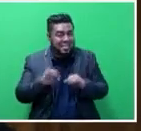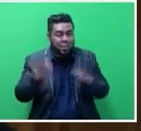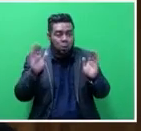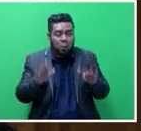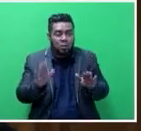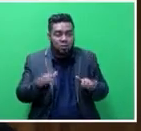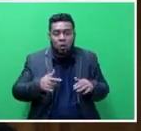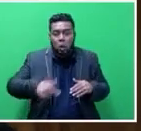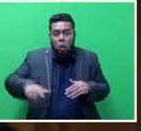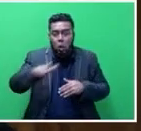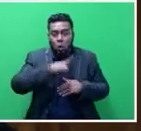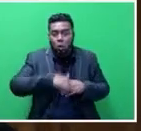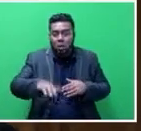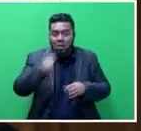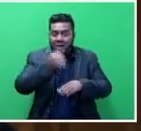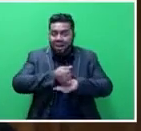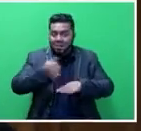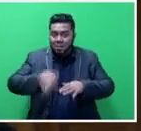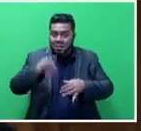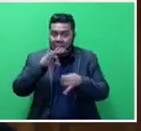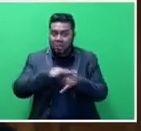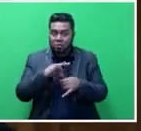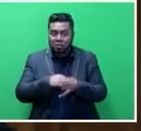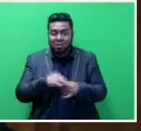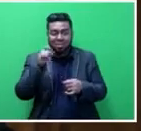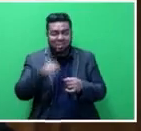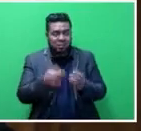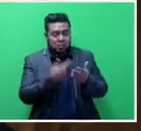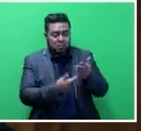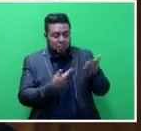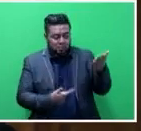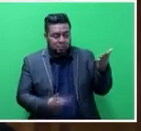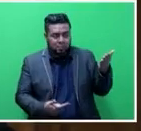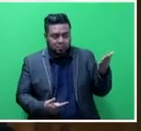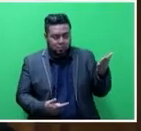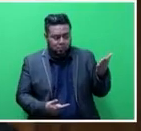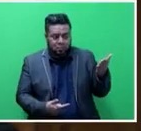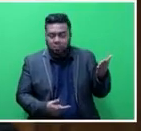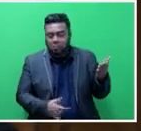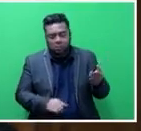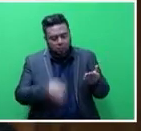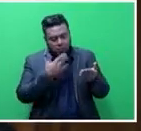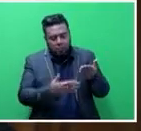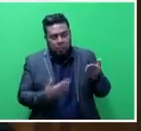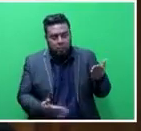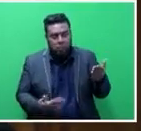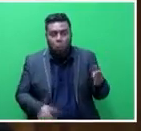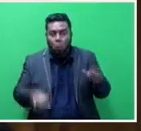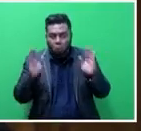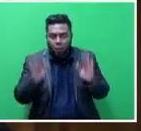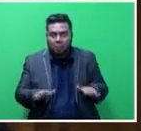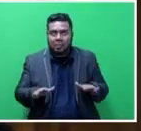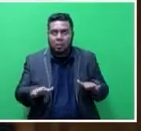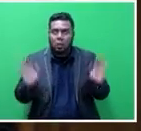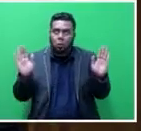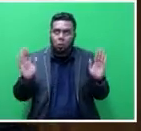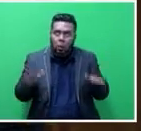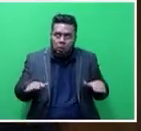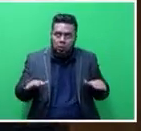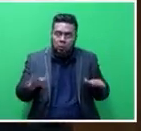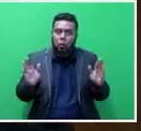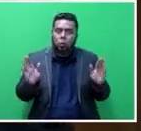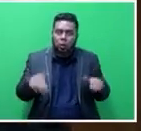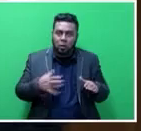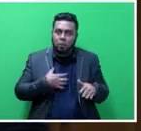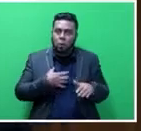for local government elections. This list is too long for me to complete. Waiting, waiting, and